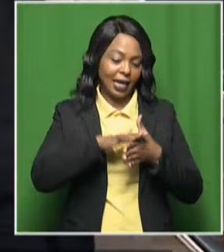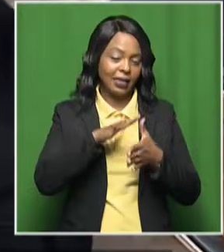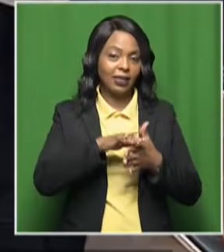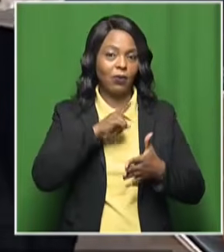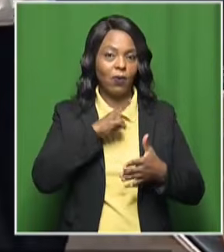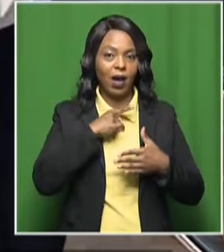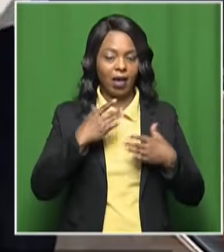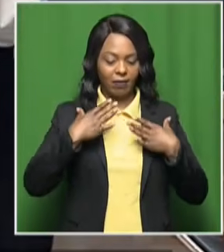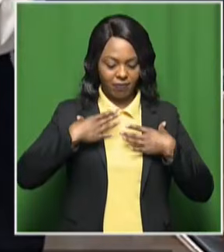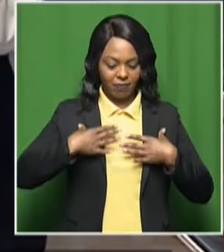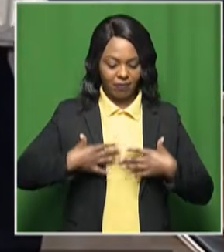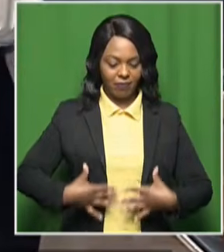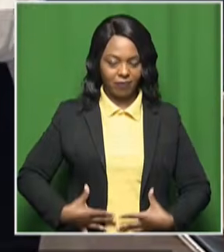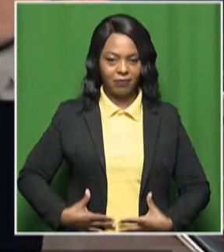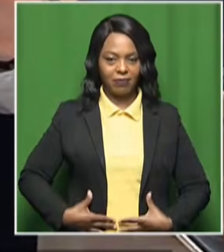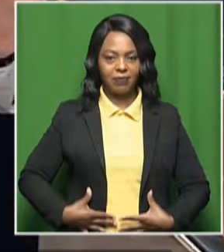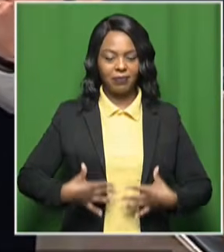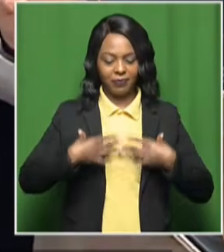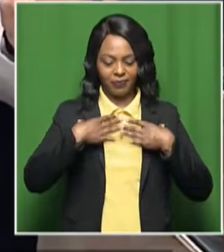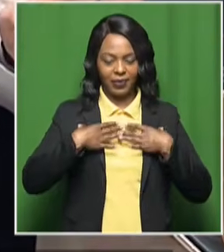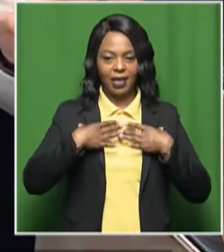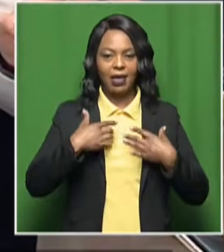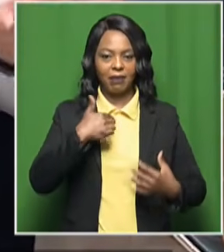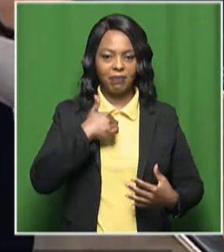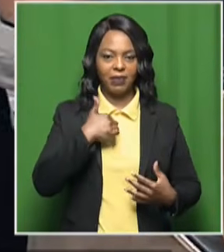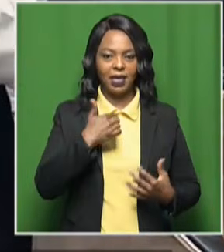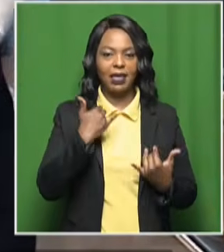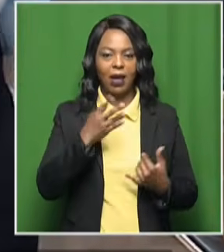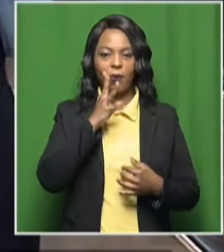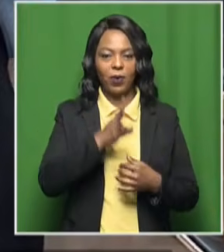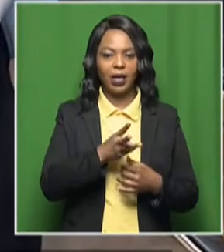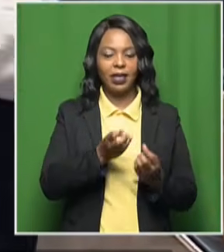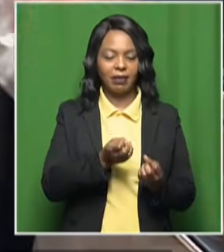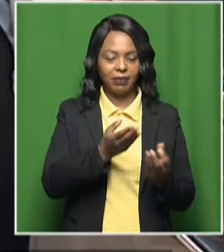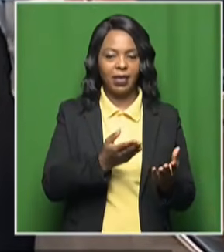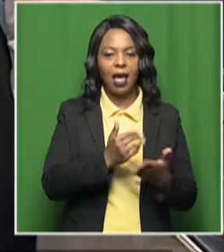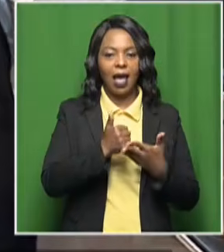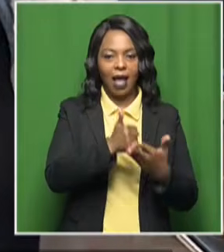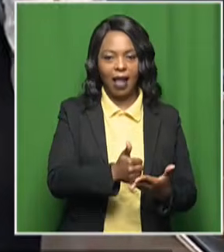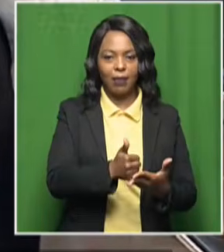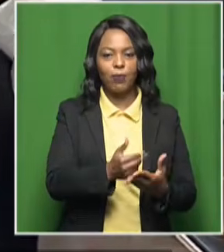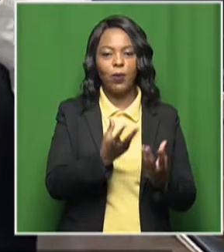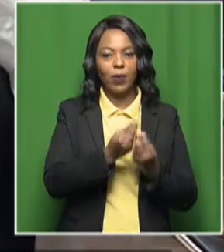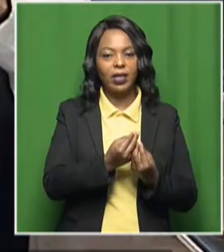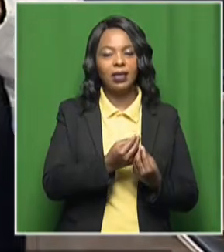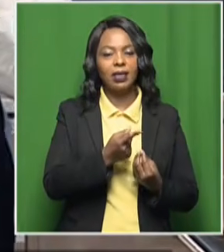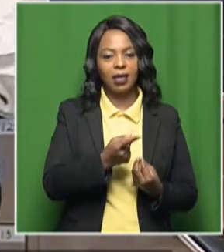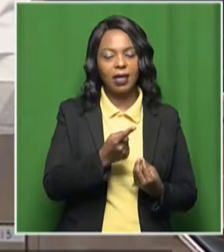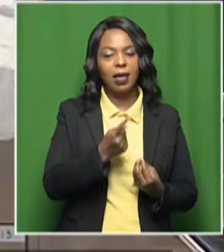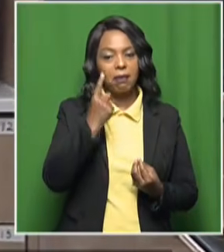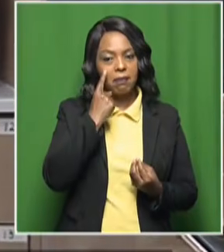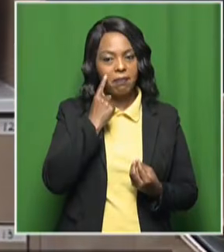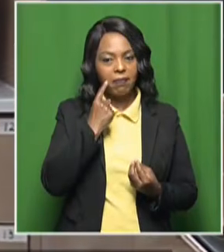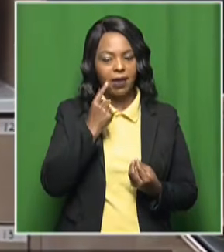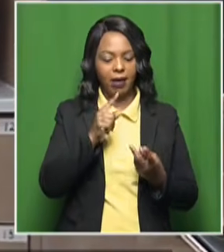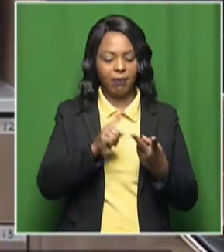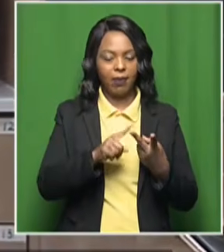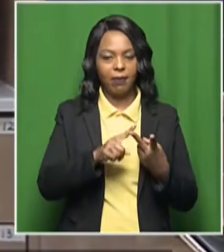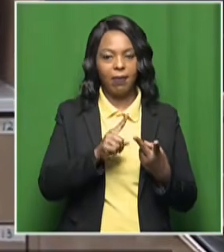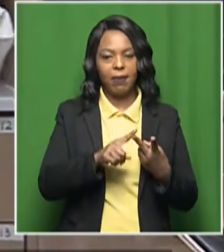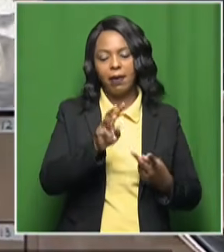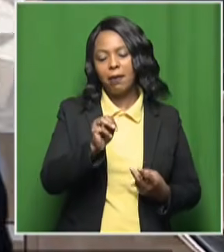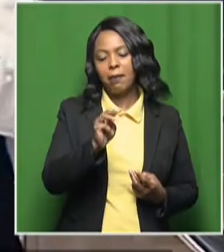is because I actually did. I promise you, I stirred the mushrooms and the spinach. I did. And I have witnesses, and I even think I was recorded doing it. But